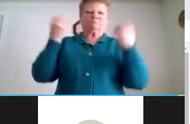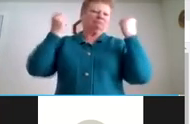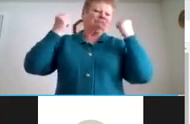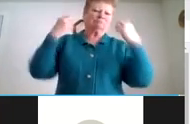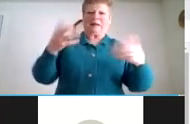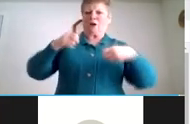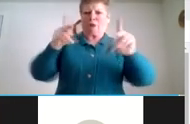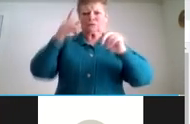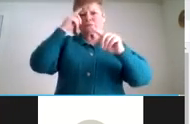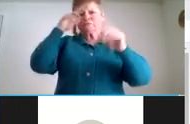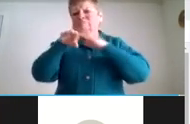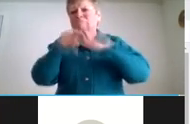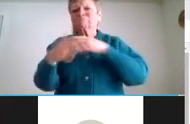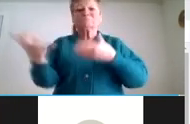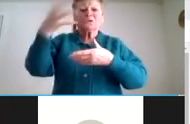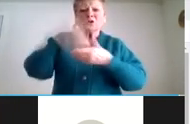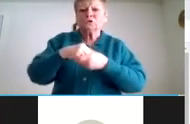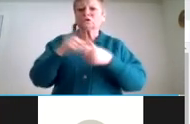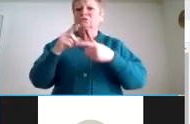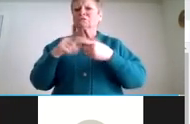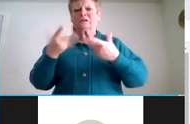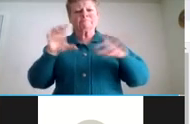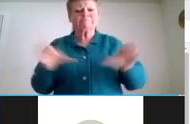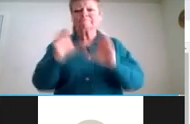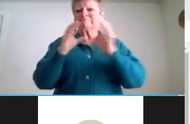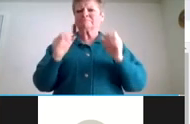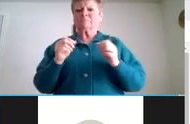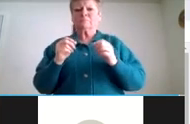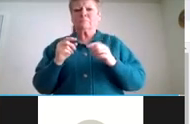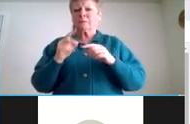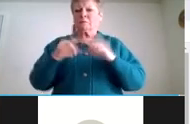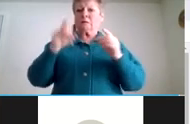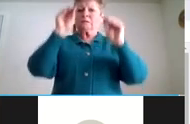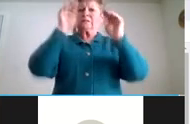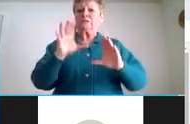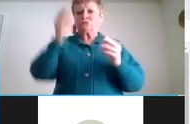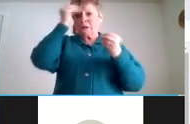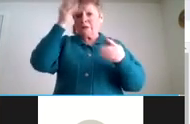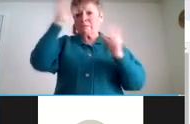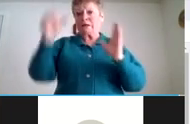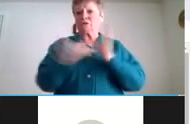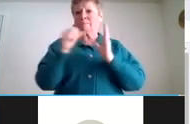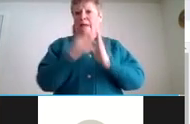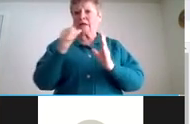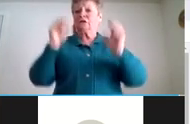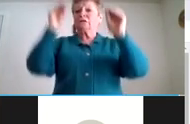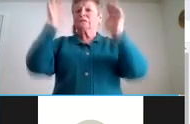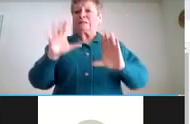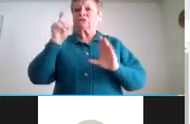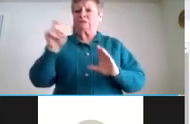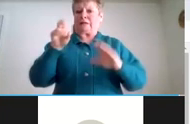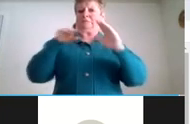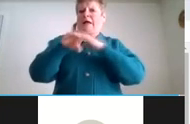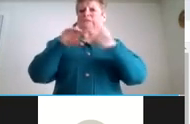accessibility, inclusion, and active citizenship. On the teacher information page on the curriculum website, teachers can now access the